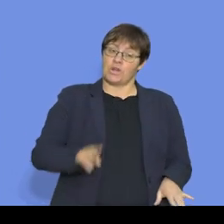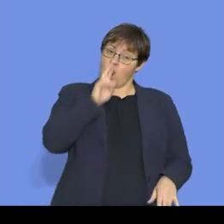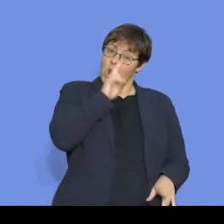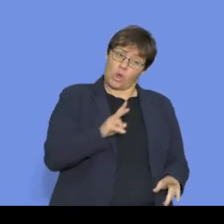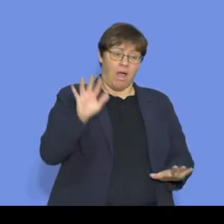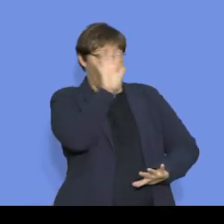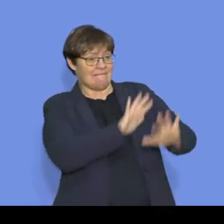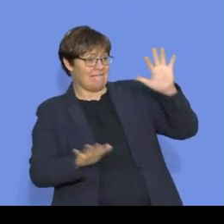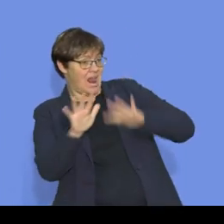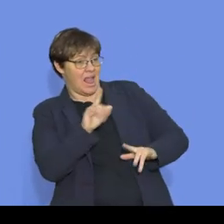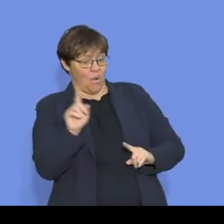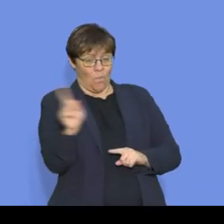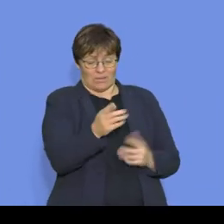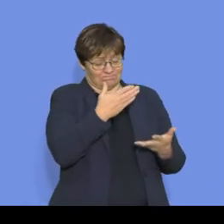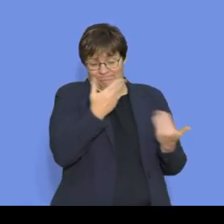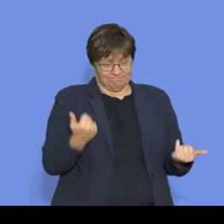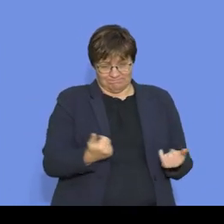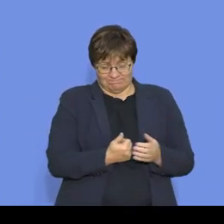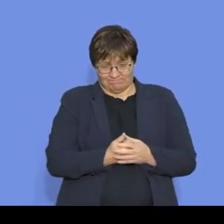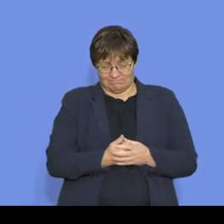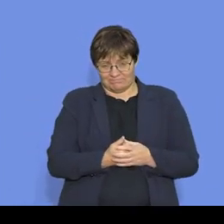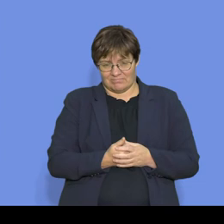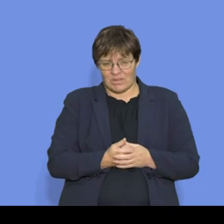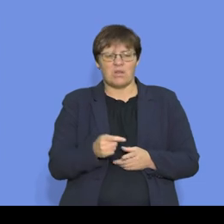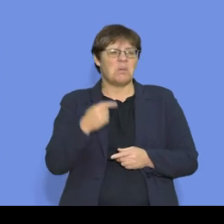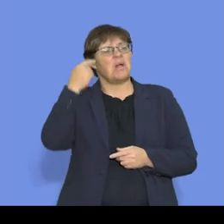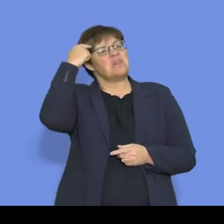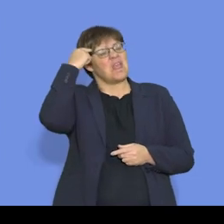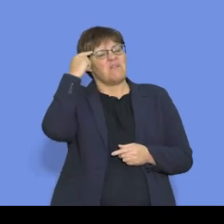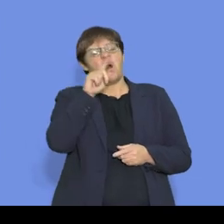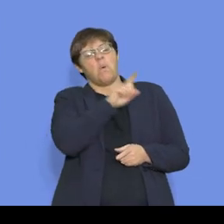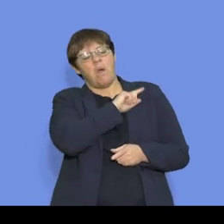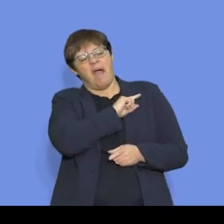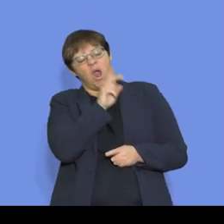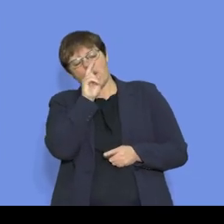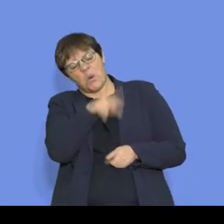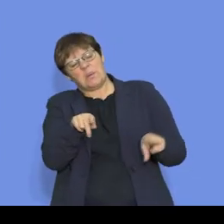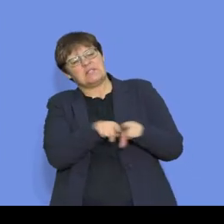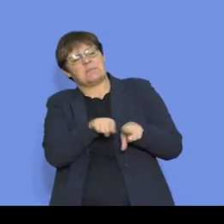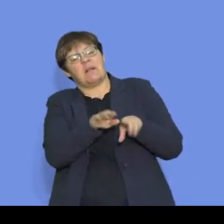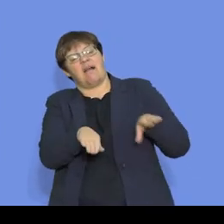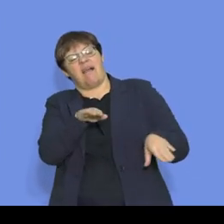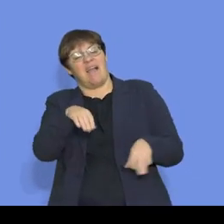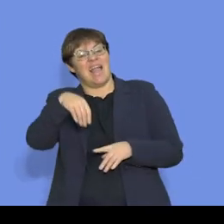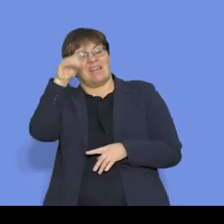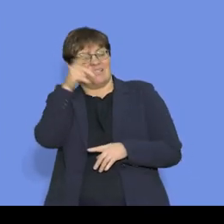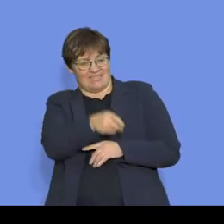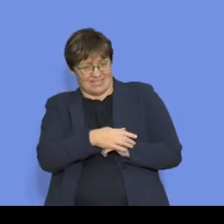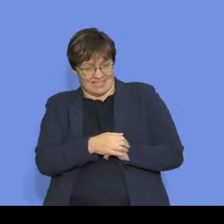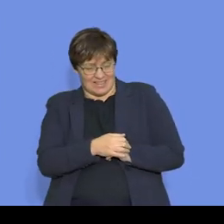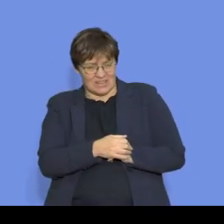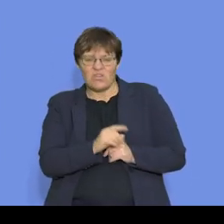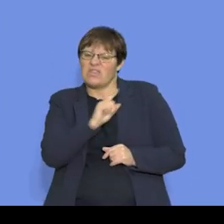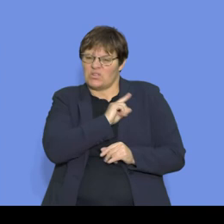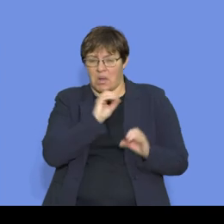body looked like, what its colorings were. Scientists or paleontologists have just put that in because that's more or less